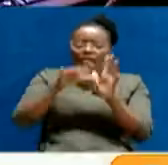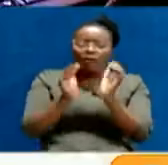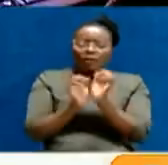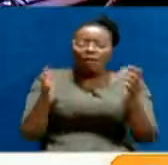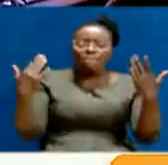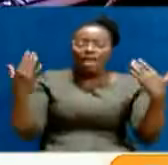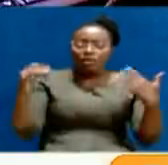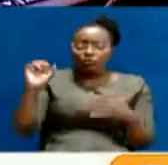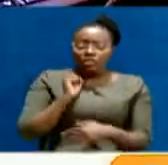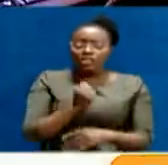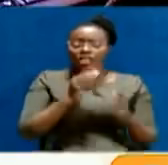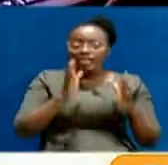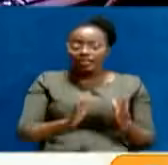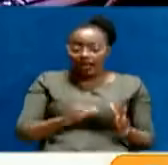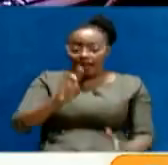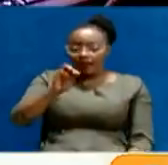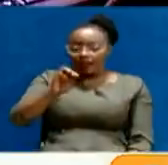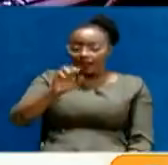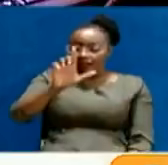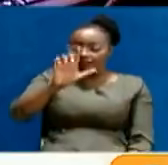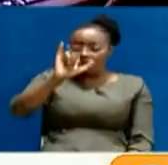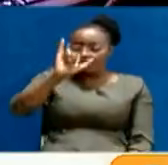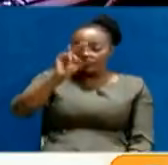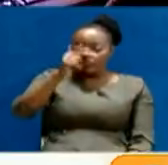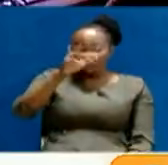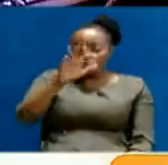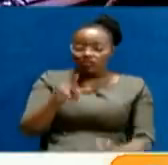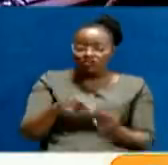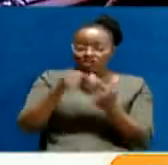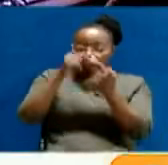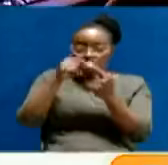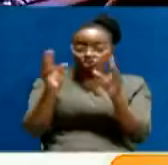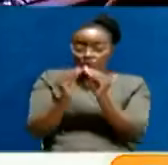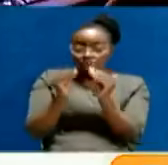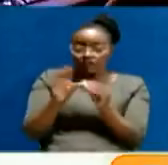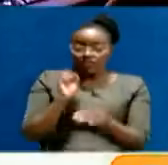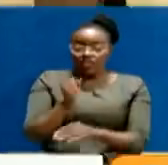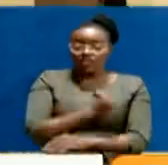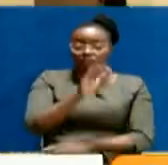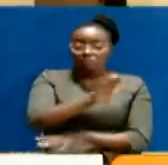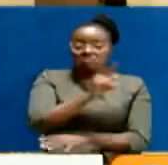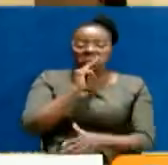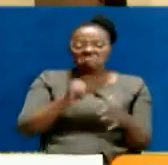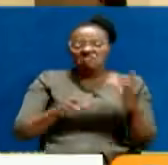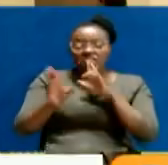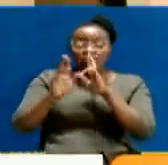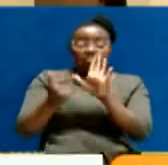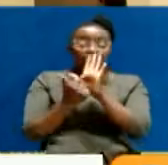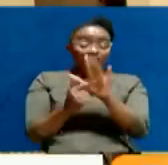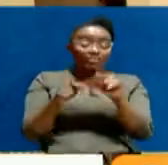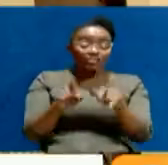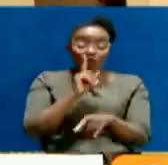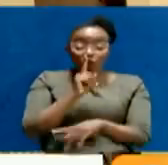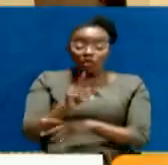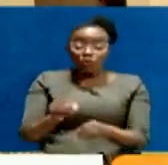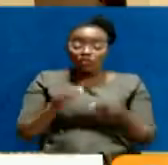Meru Senator Mithika Linturi on his way to a special Senate session last week. The Interior CS dismissed reports indicating that